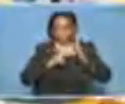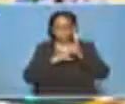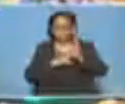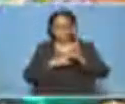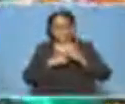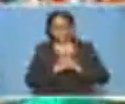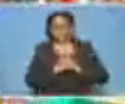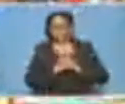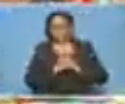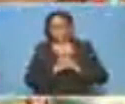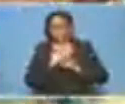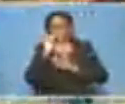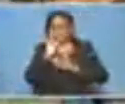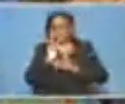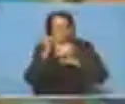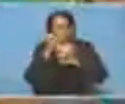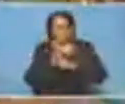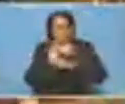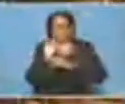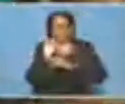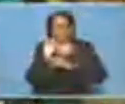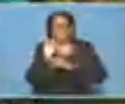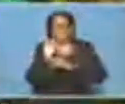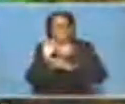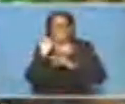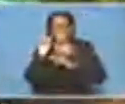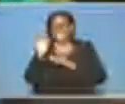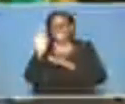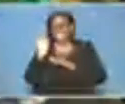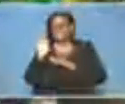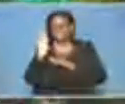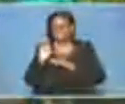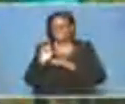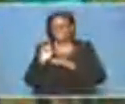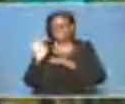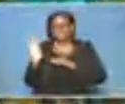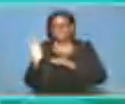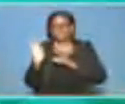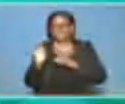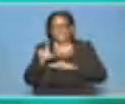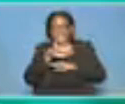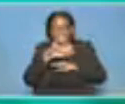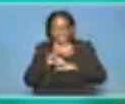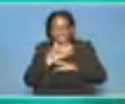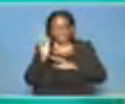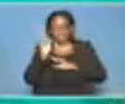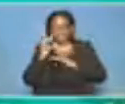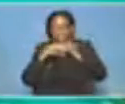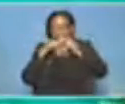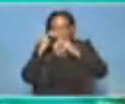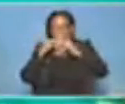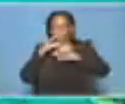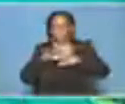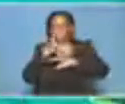This following their request to acquire 20 acres of land as opposed to the initial 17 acres for a proposed project on